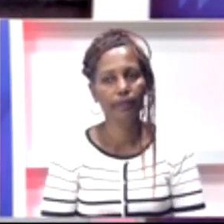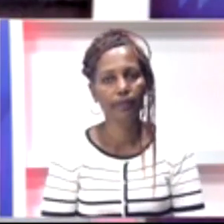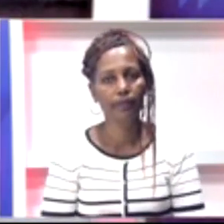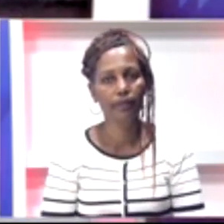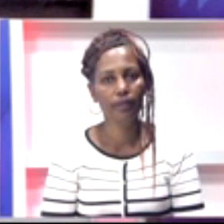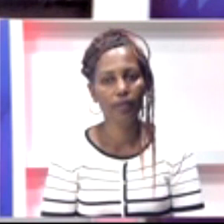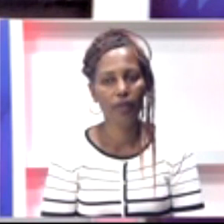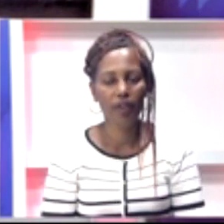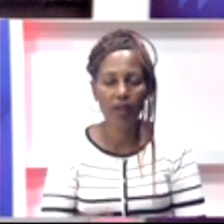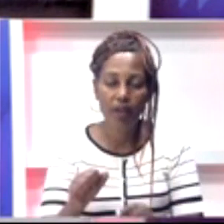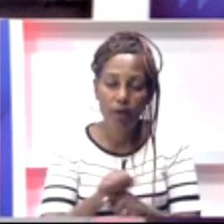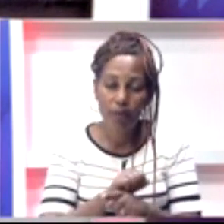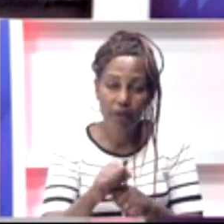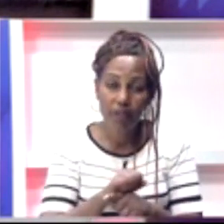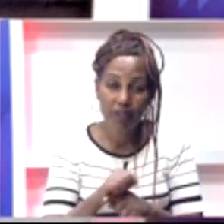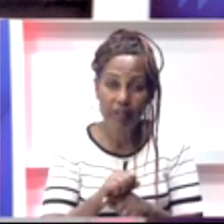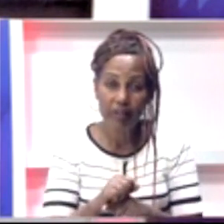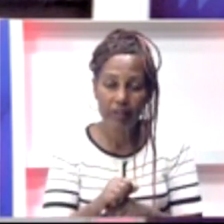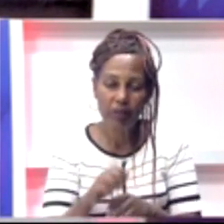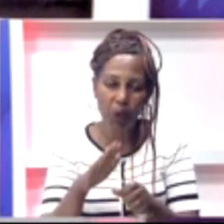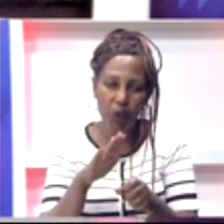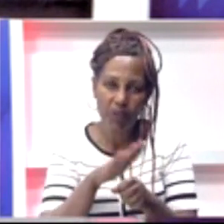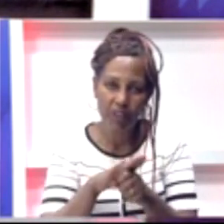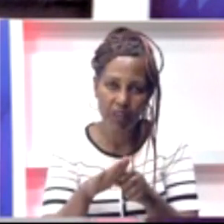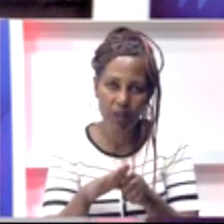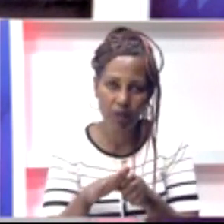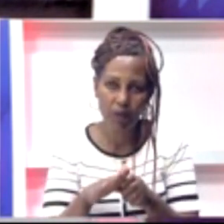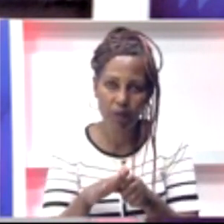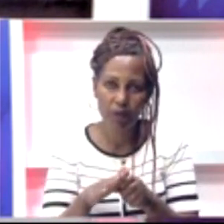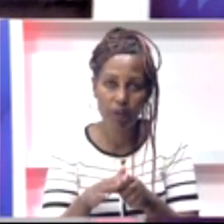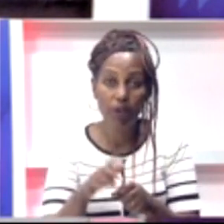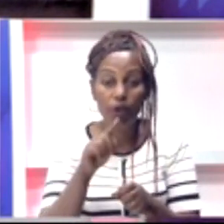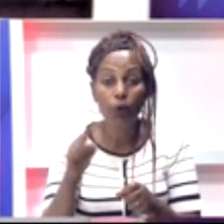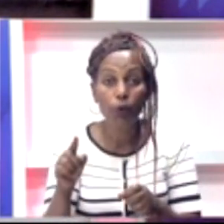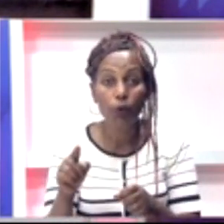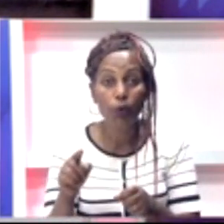Your practice is not enough. You need more practice at home.